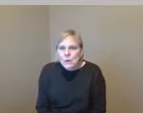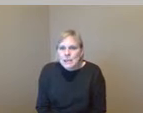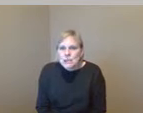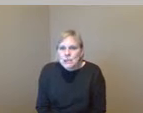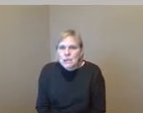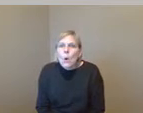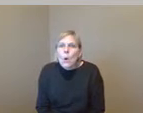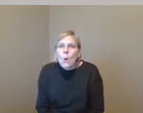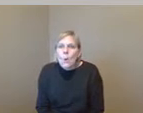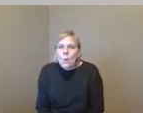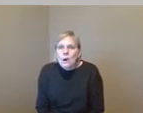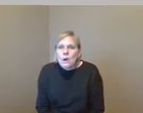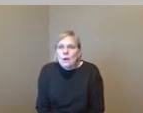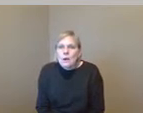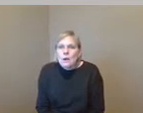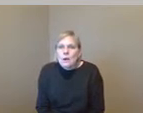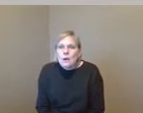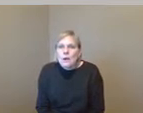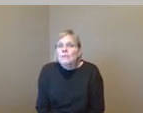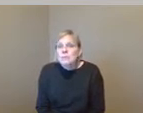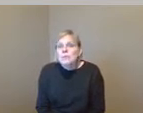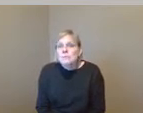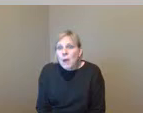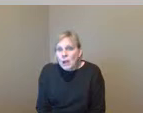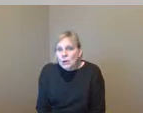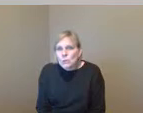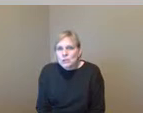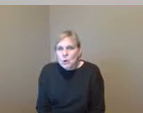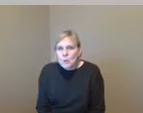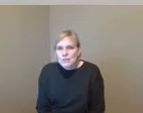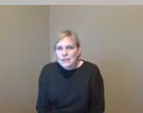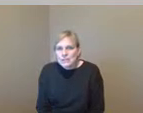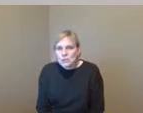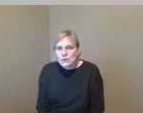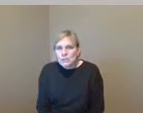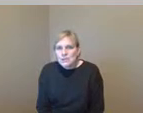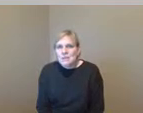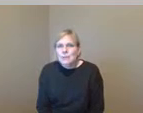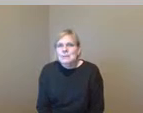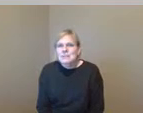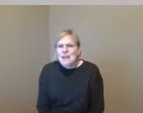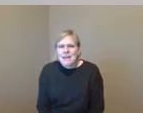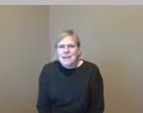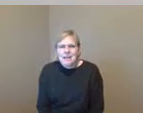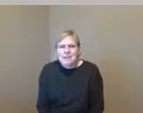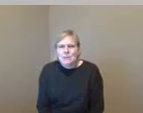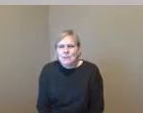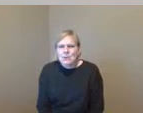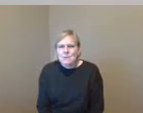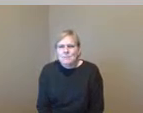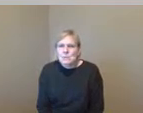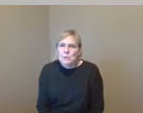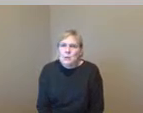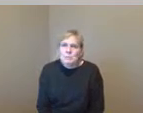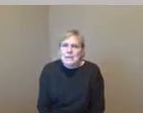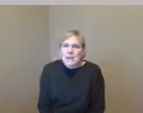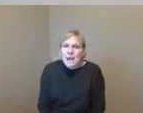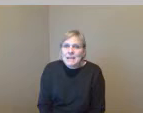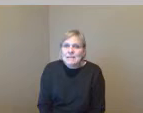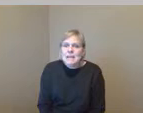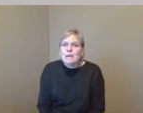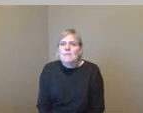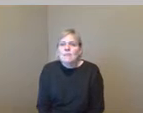that situation, or a first responder were to show up in that situation, they would see that and it